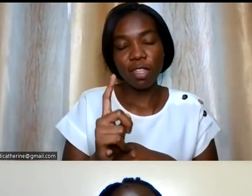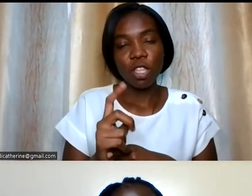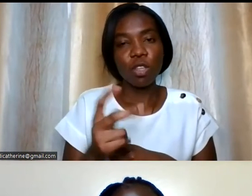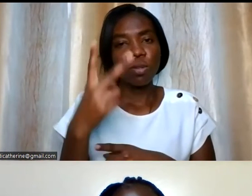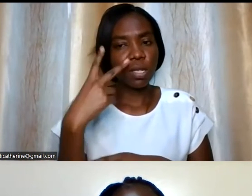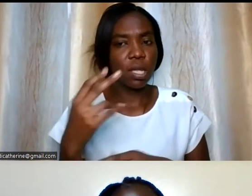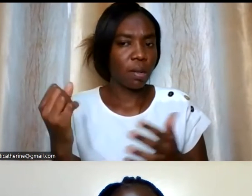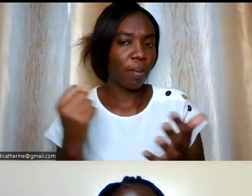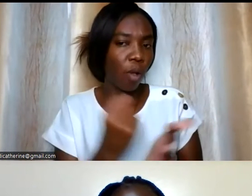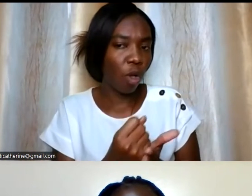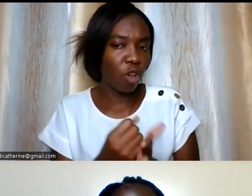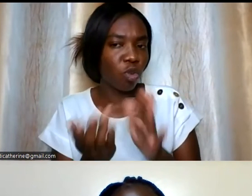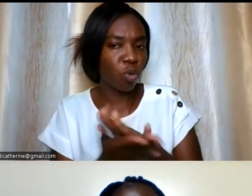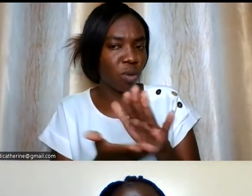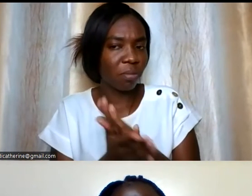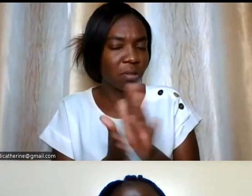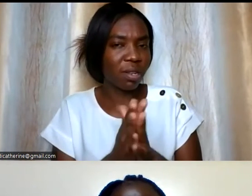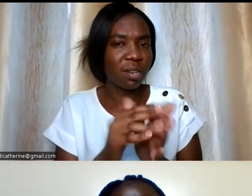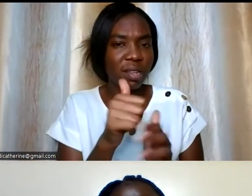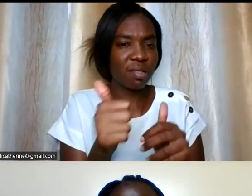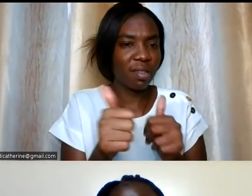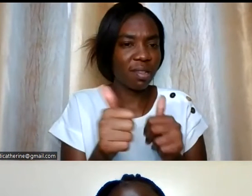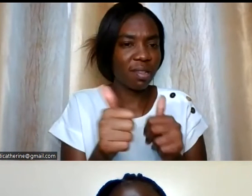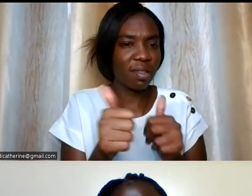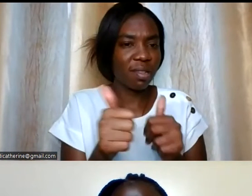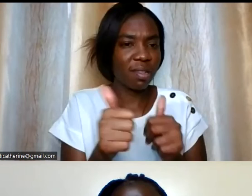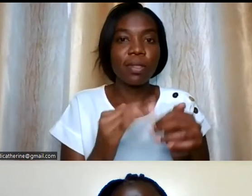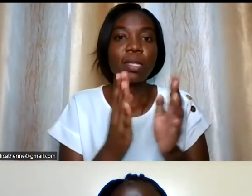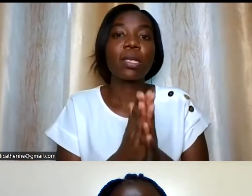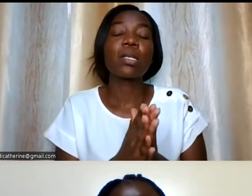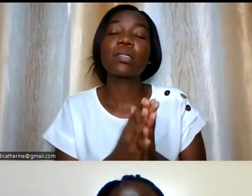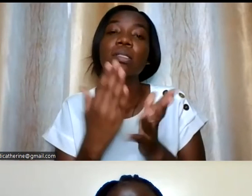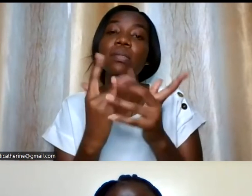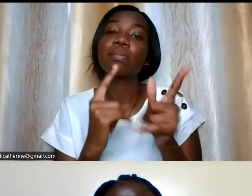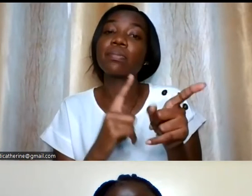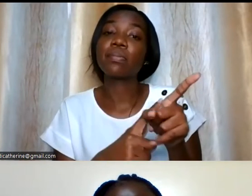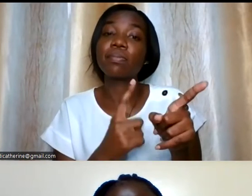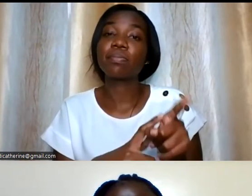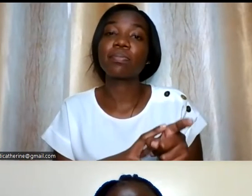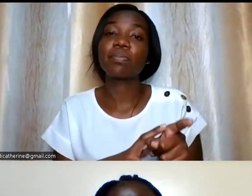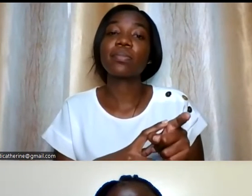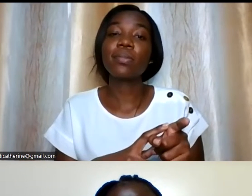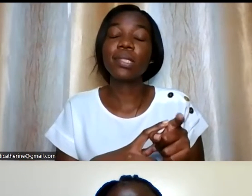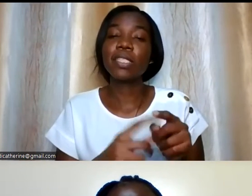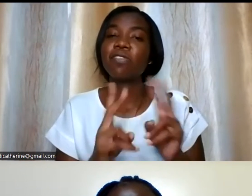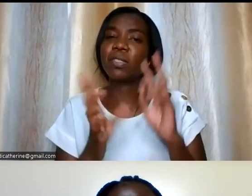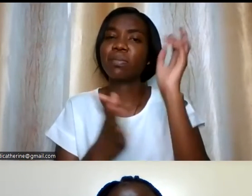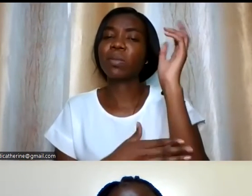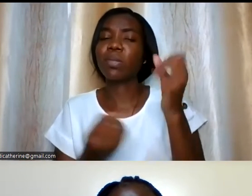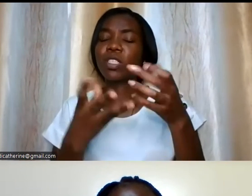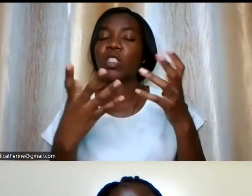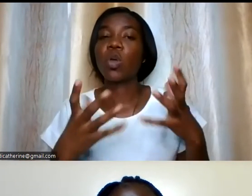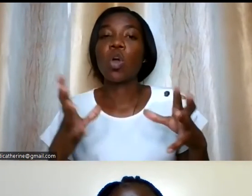at the documentation, etc. And unfortunately, for most of the organizations that lack